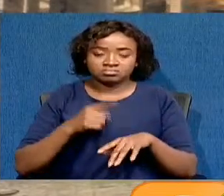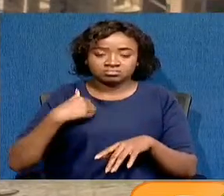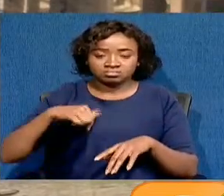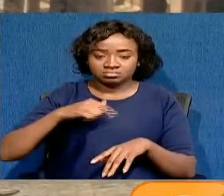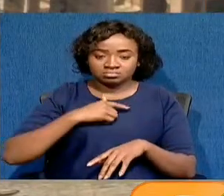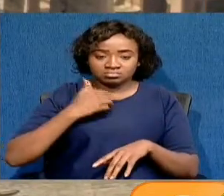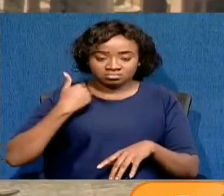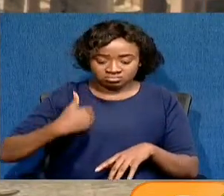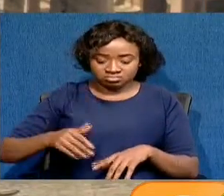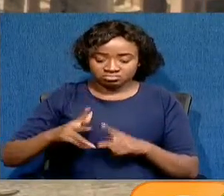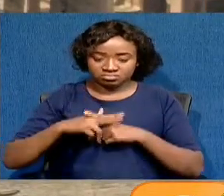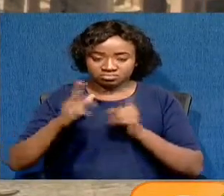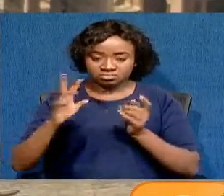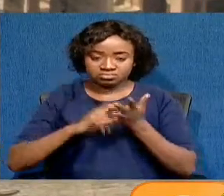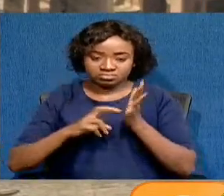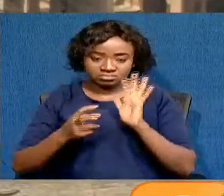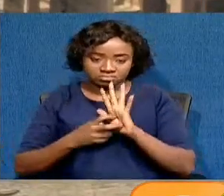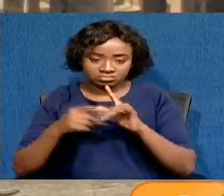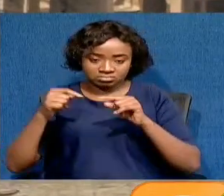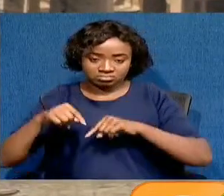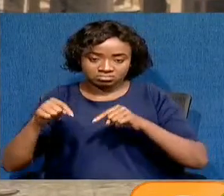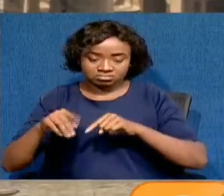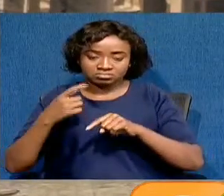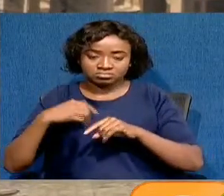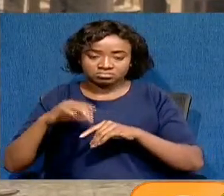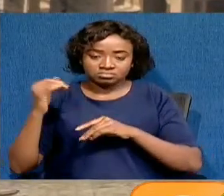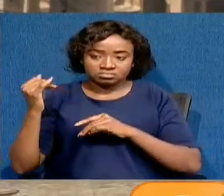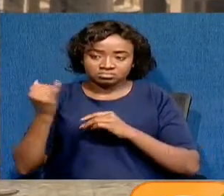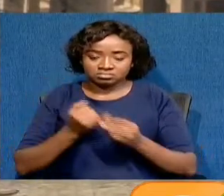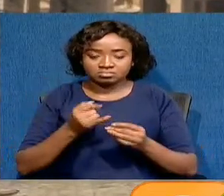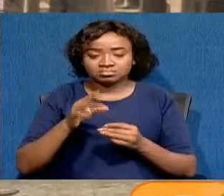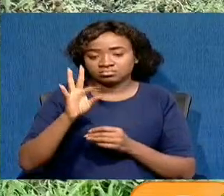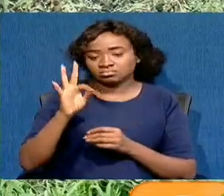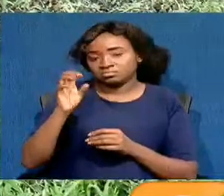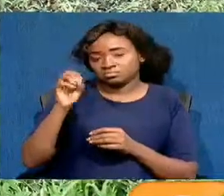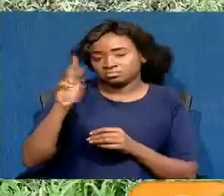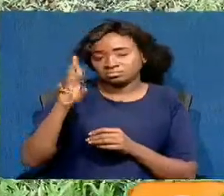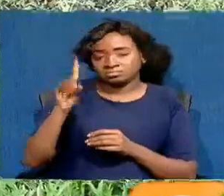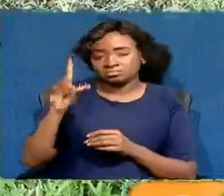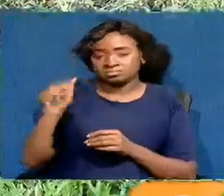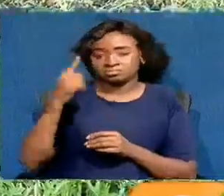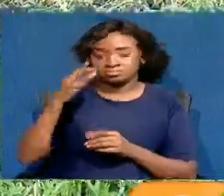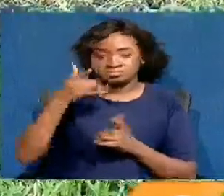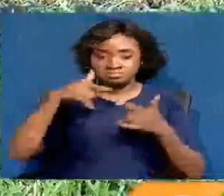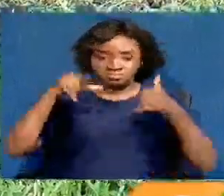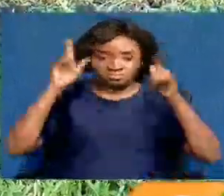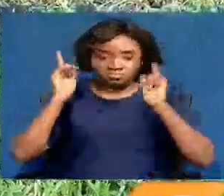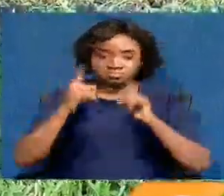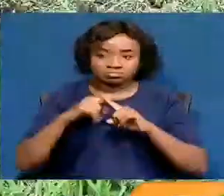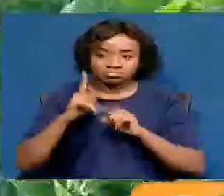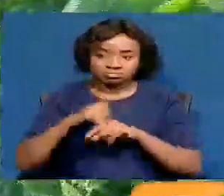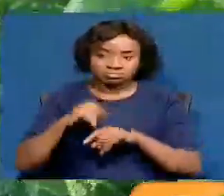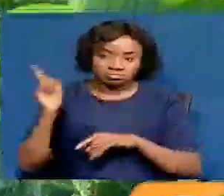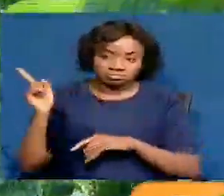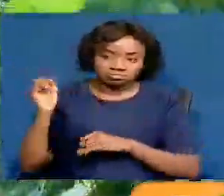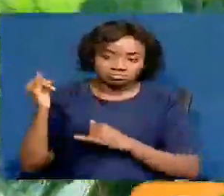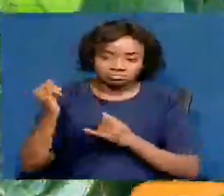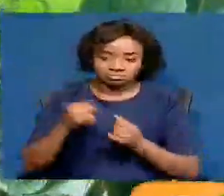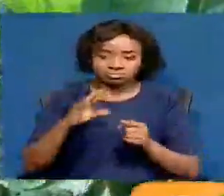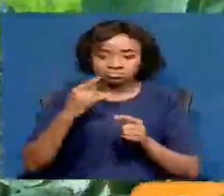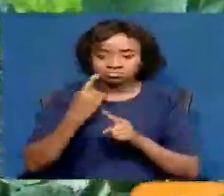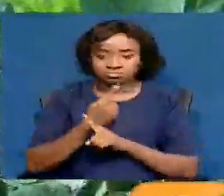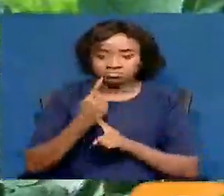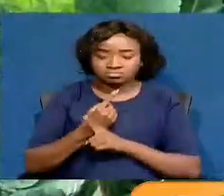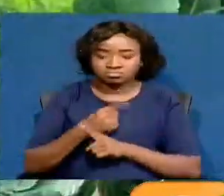here, that is why they introduced me to good fodder for the cows. By introducing forages like